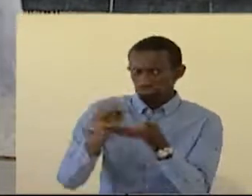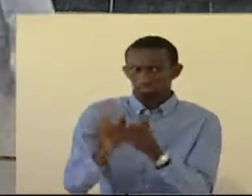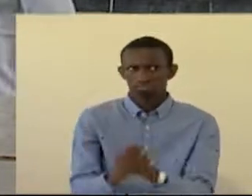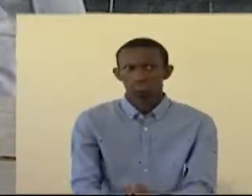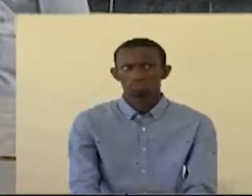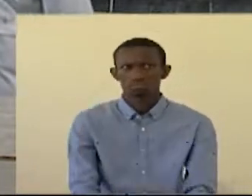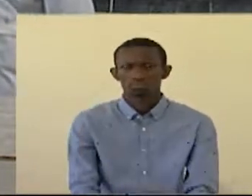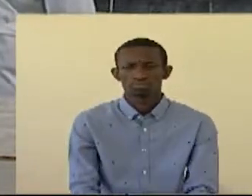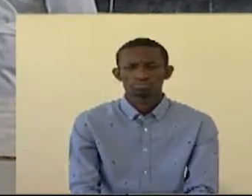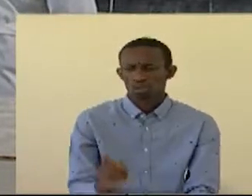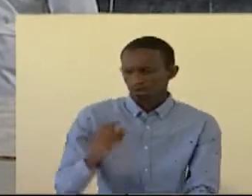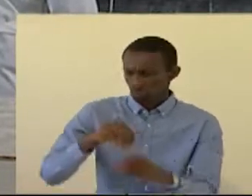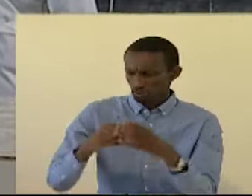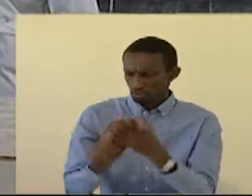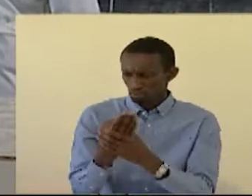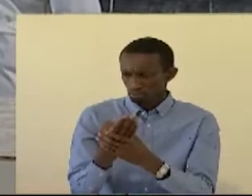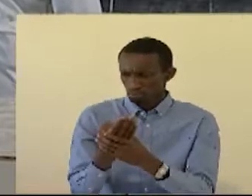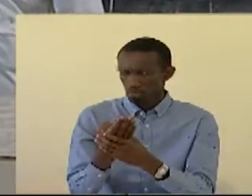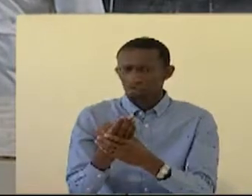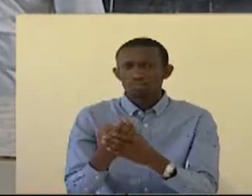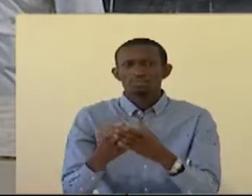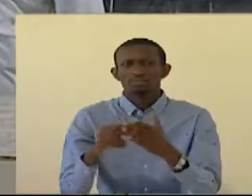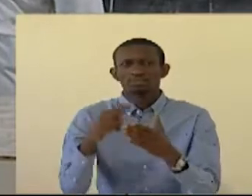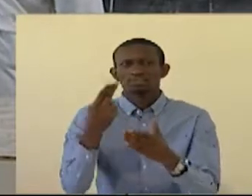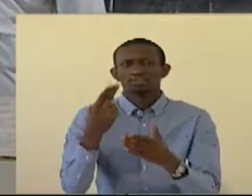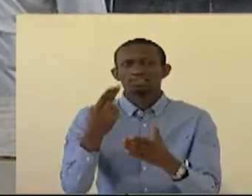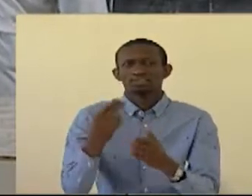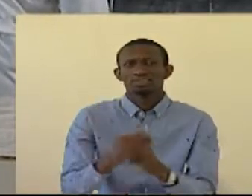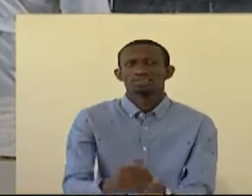you produce secondary